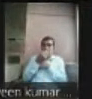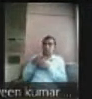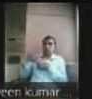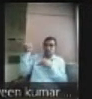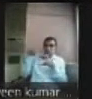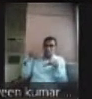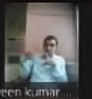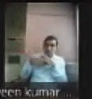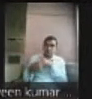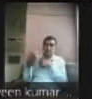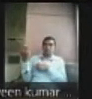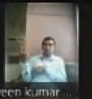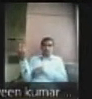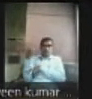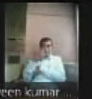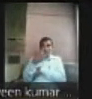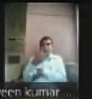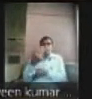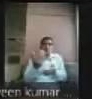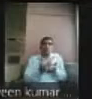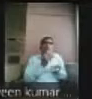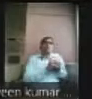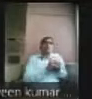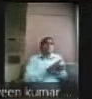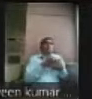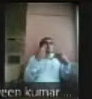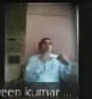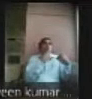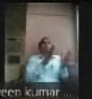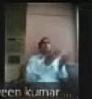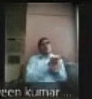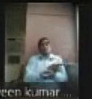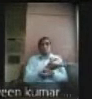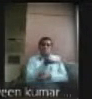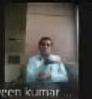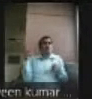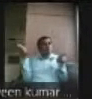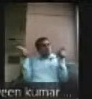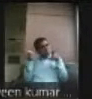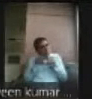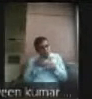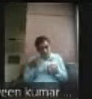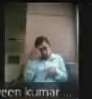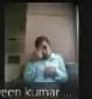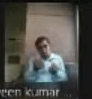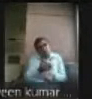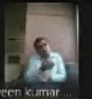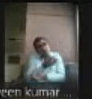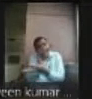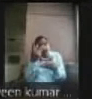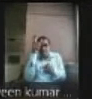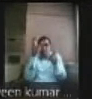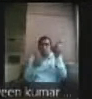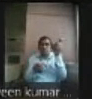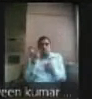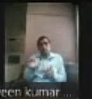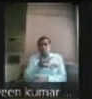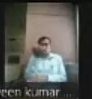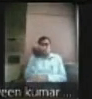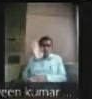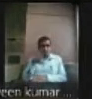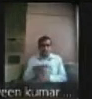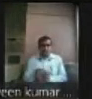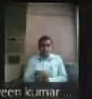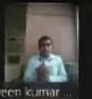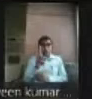whose all those people with disabilities whose work have been hampered due to the COVID-19, and around thousands of people have